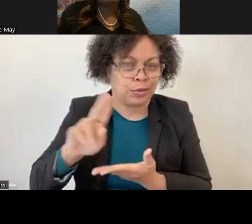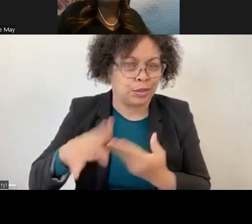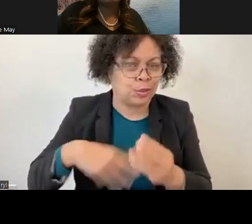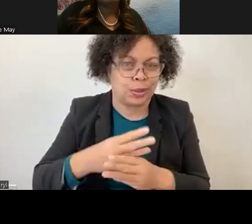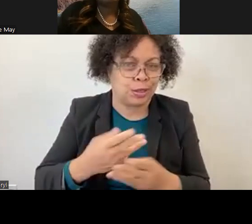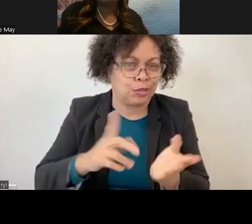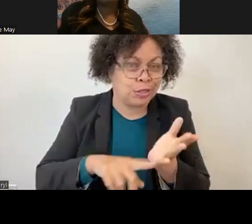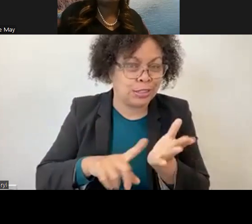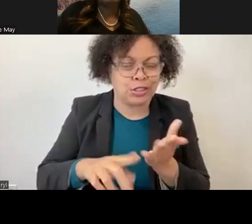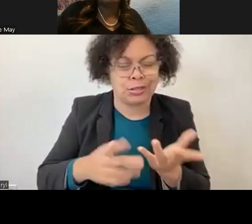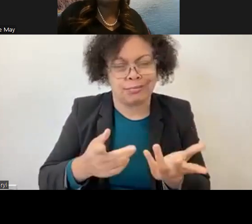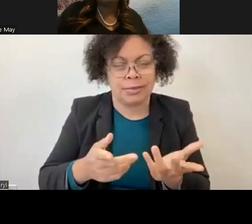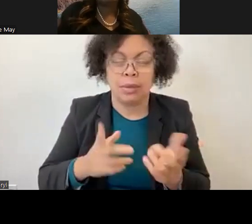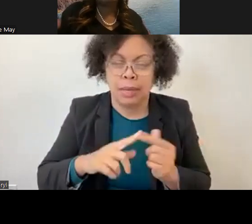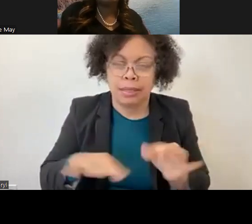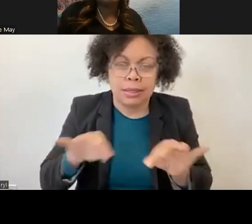knowing when to stop.